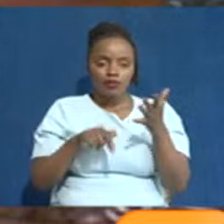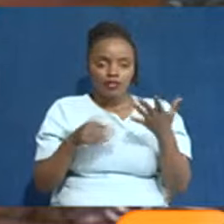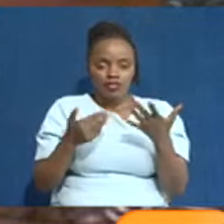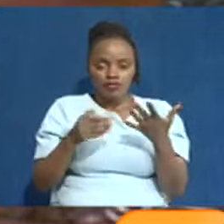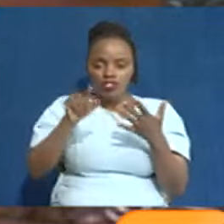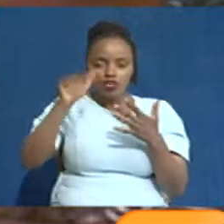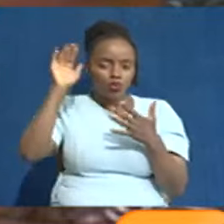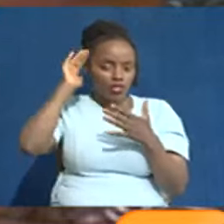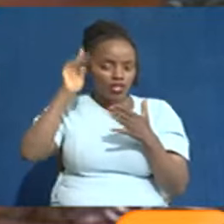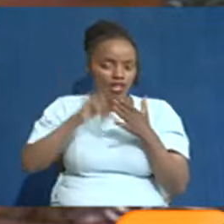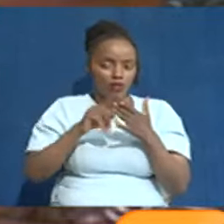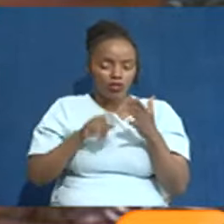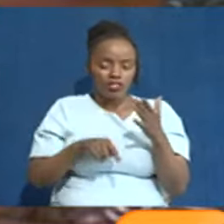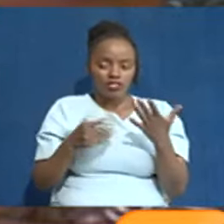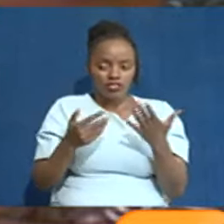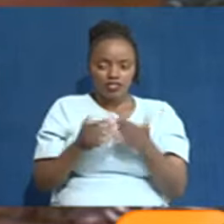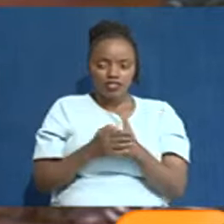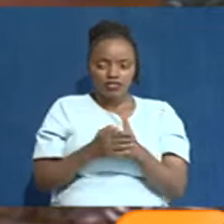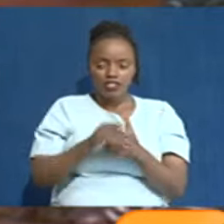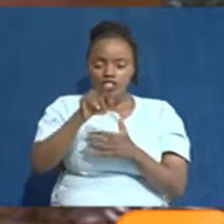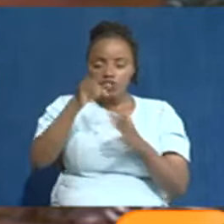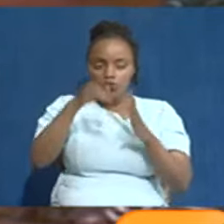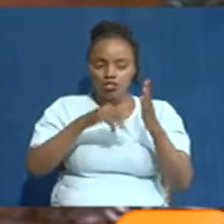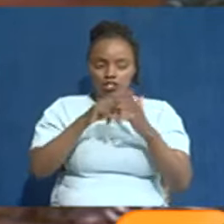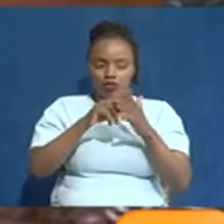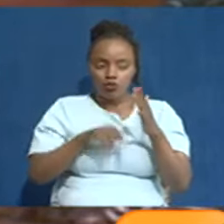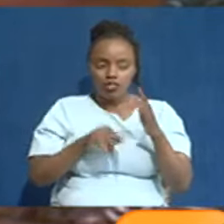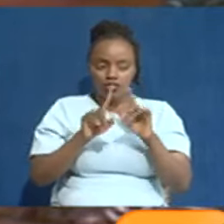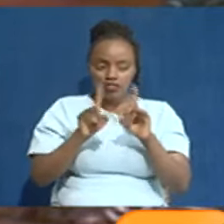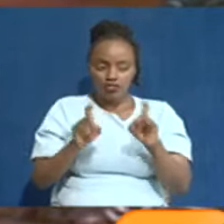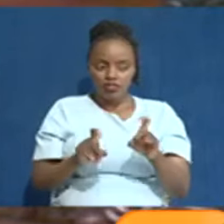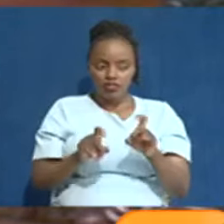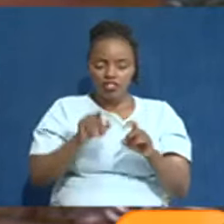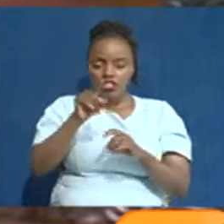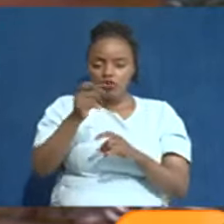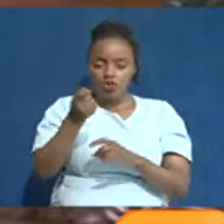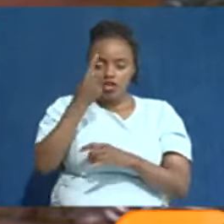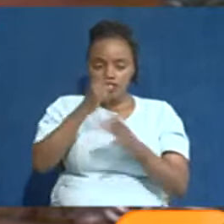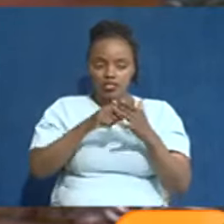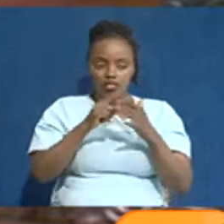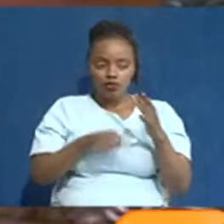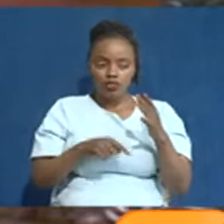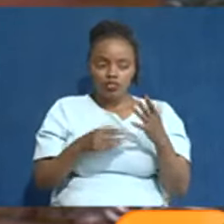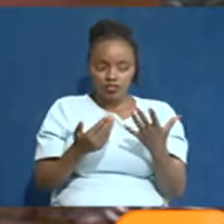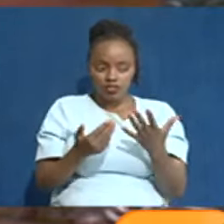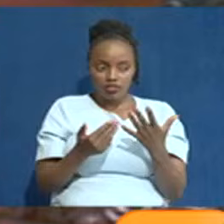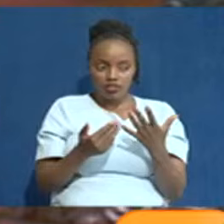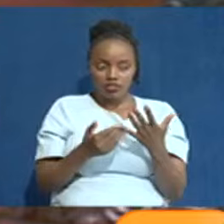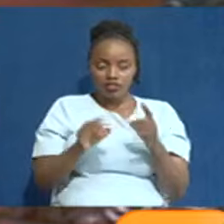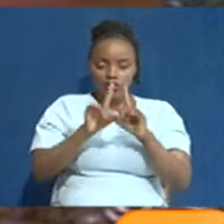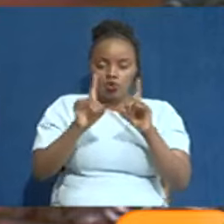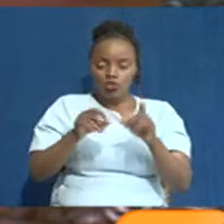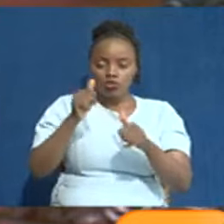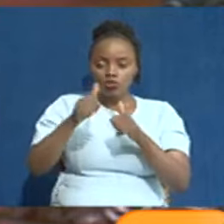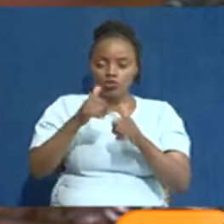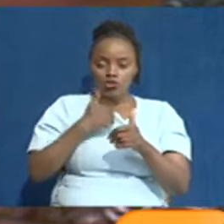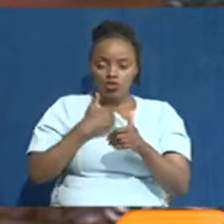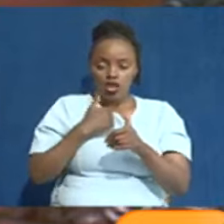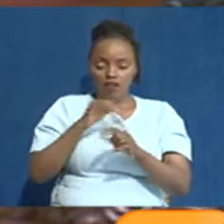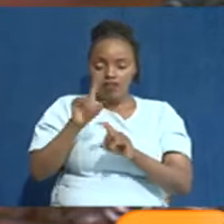what did you hear? What did you read? What did you understand? What questions did you